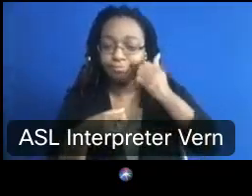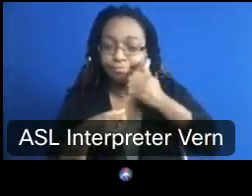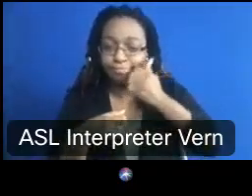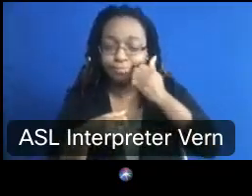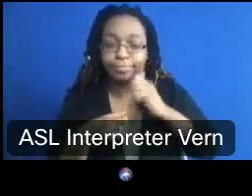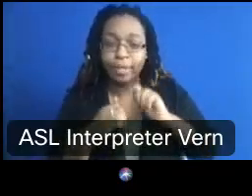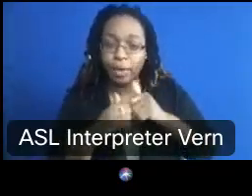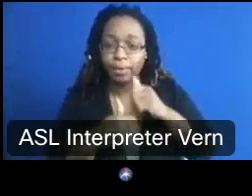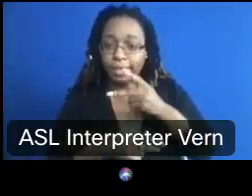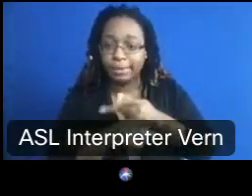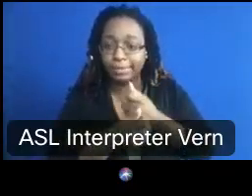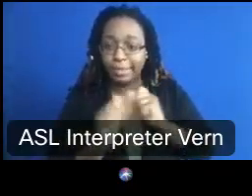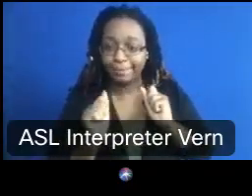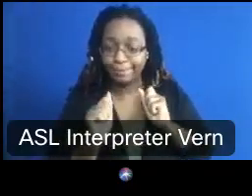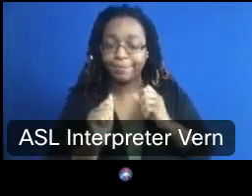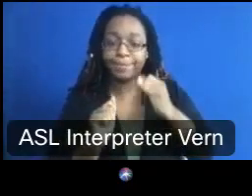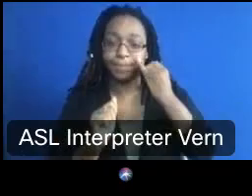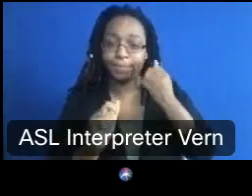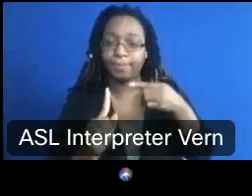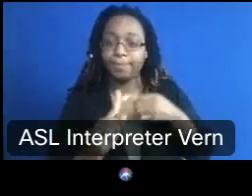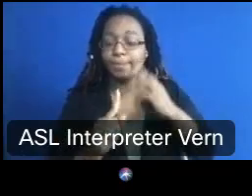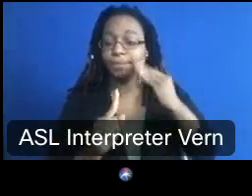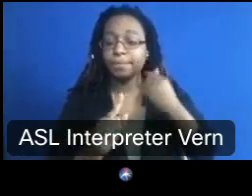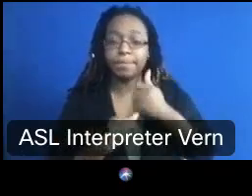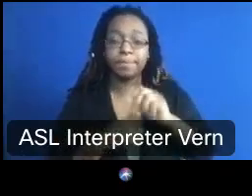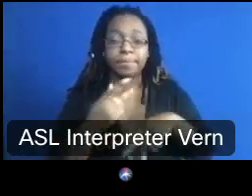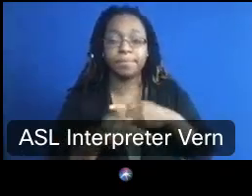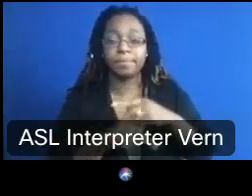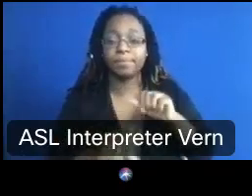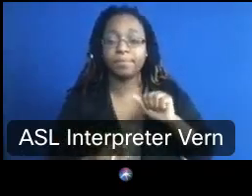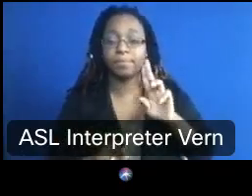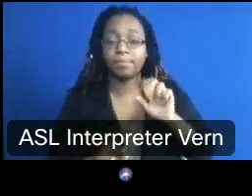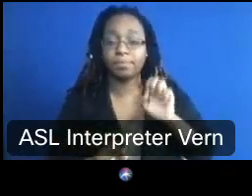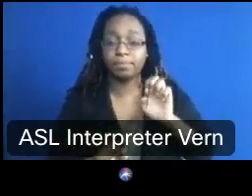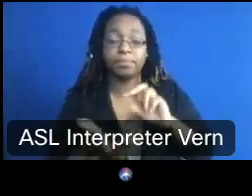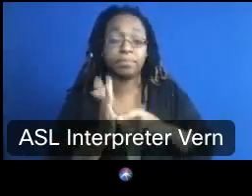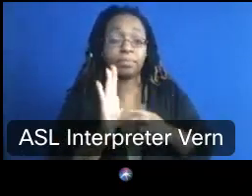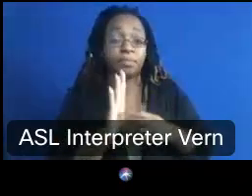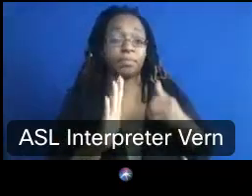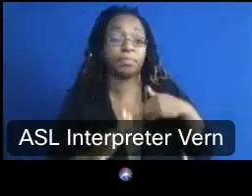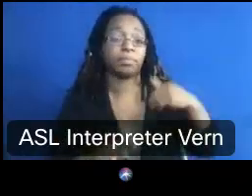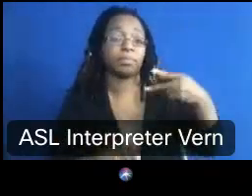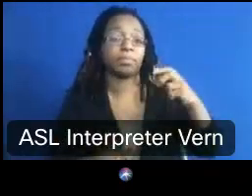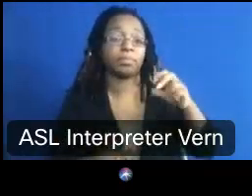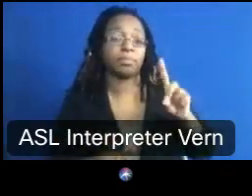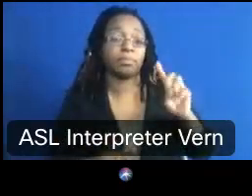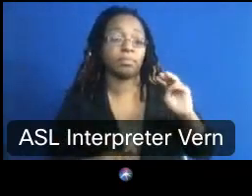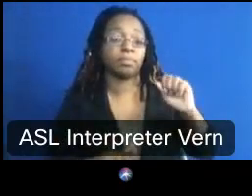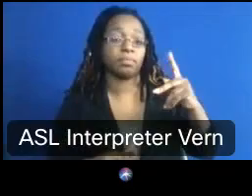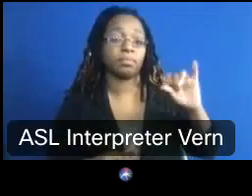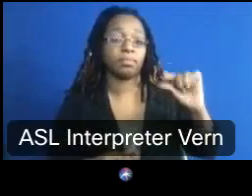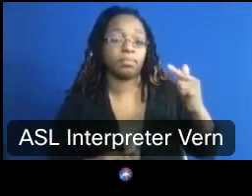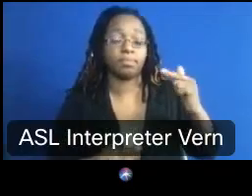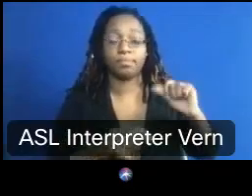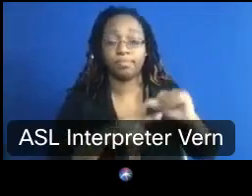if they are experiencing abuse. And so by having this pod mapping exercise, it